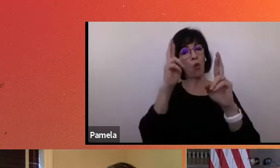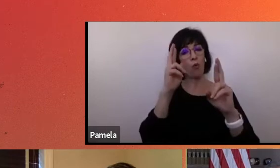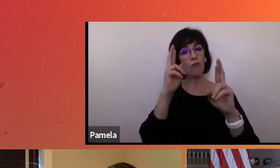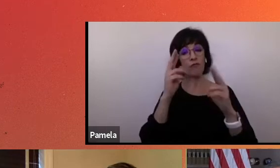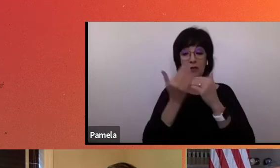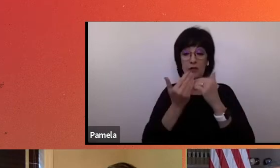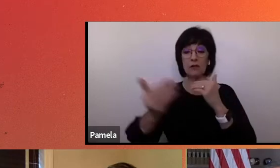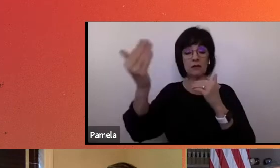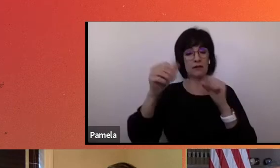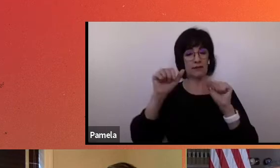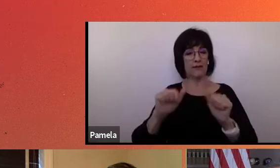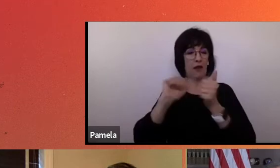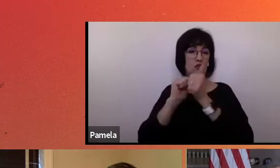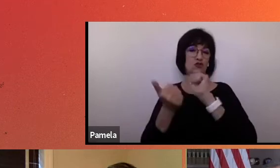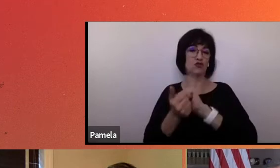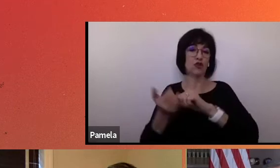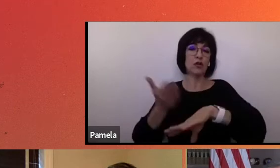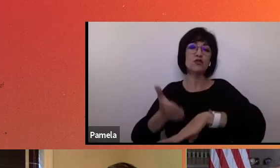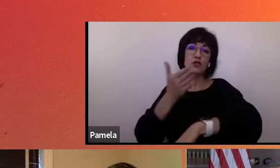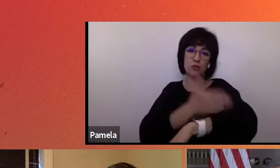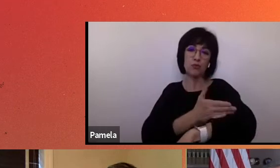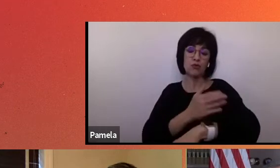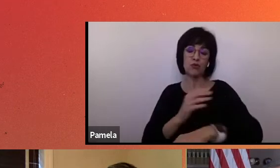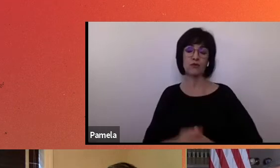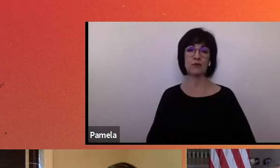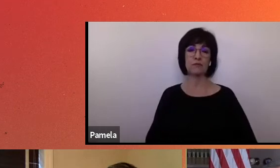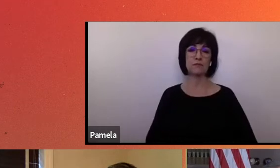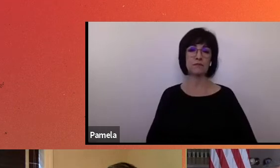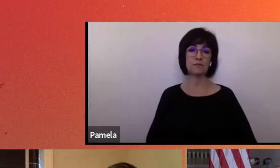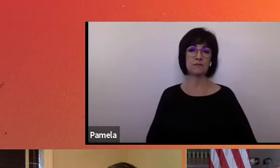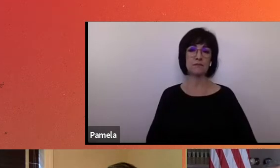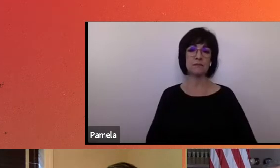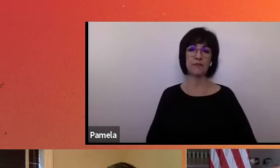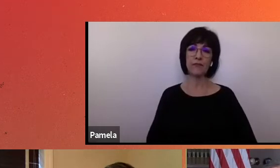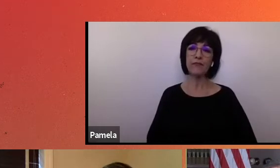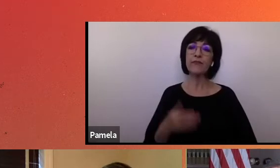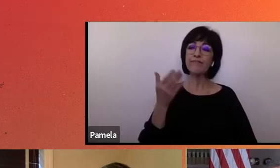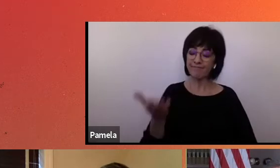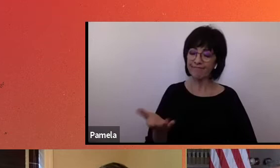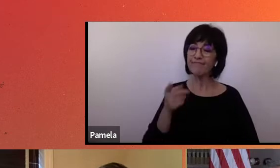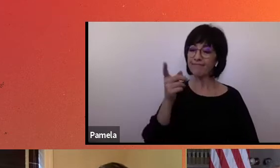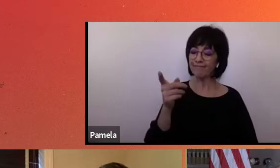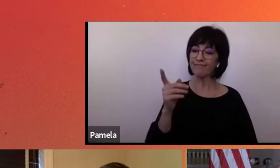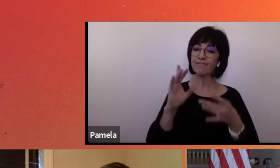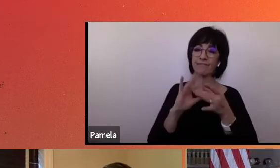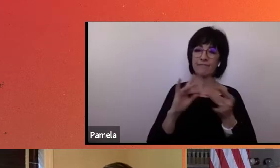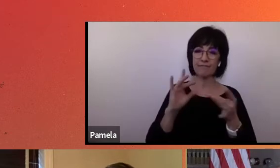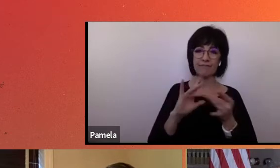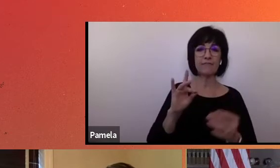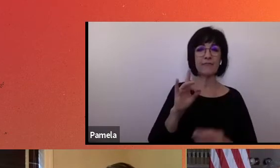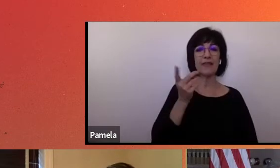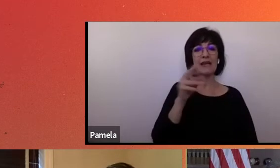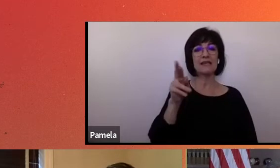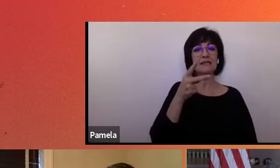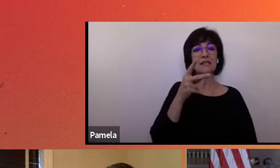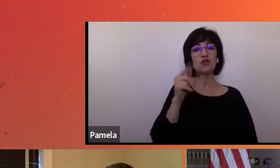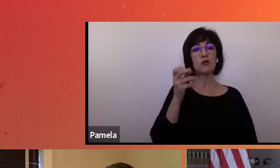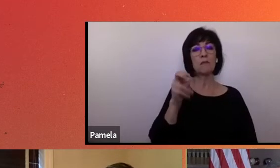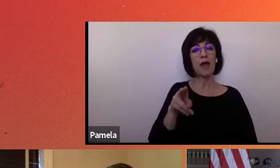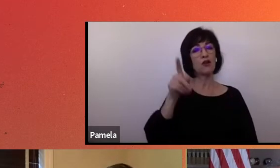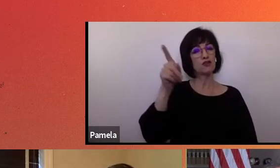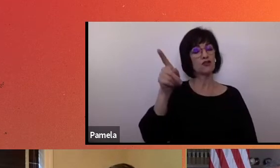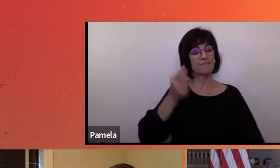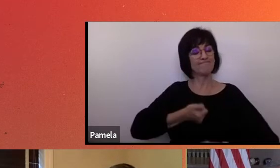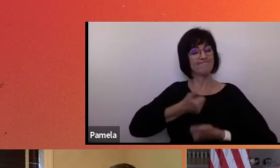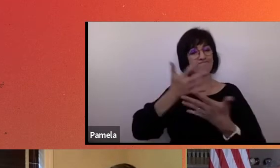So you've touched on this, and Dr. Patterson, you know, expects concern about